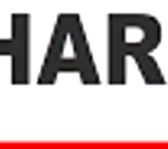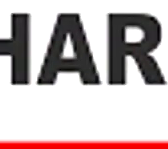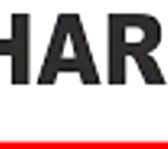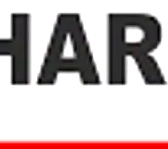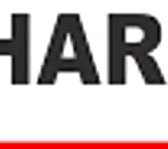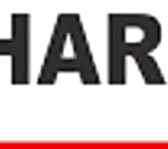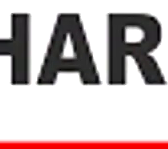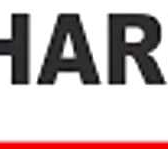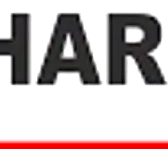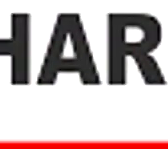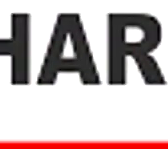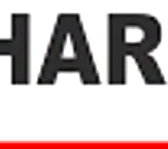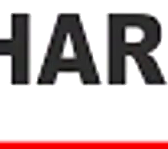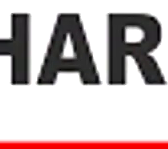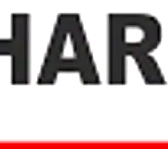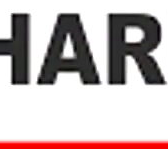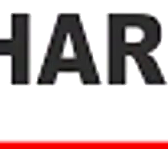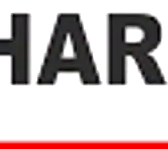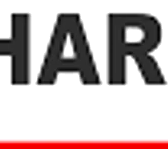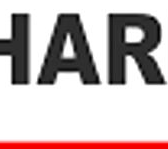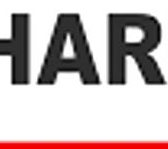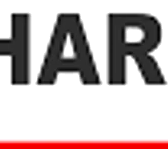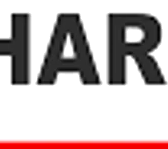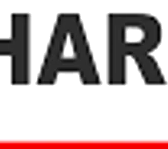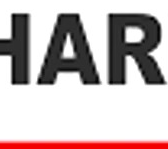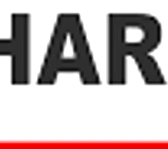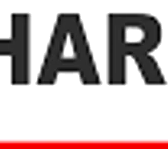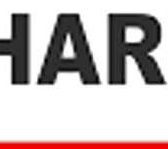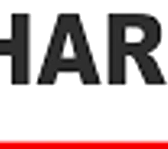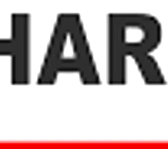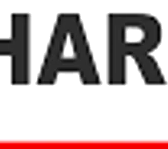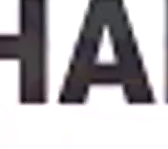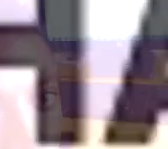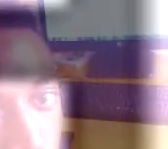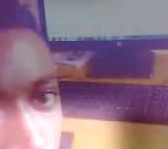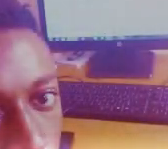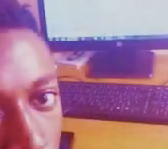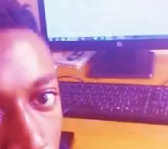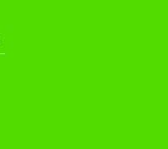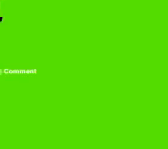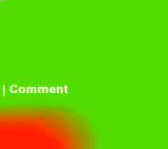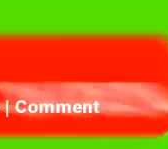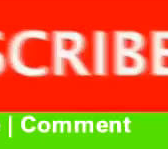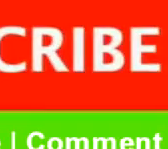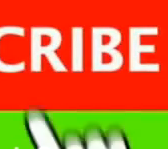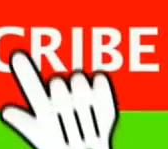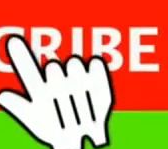from you, lovely viewers. Once again, I go by the name of Mutati Mpundu. I love you, peace. I gotta go.